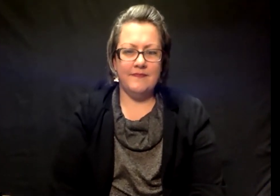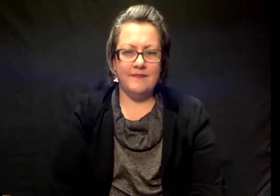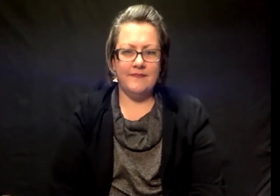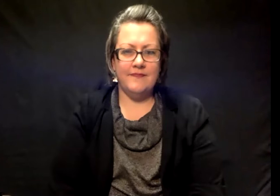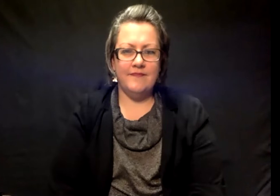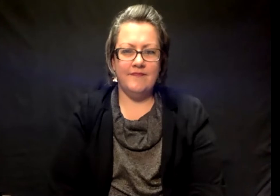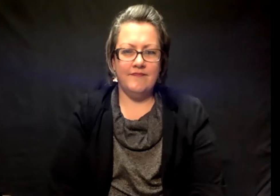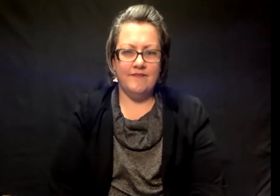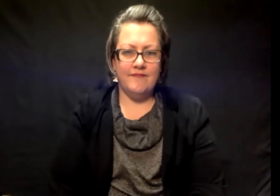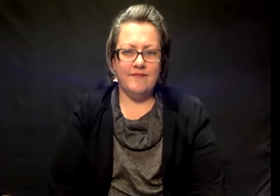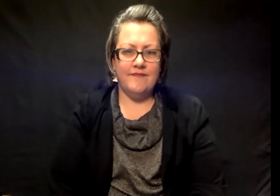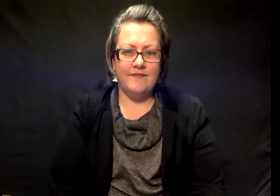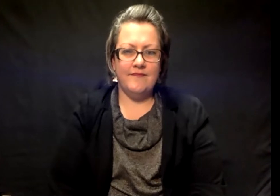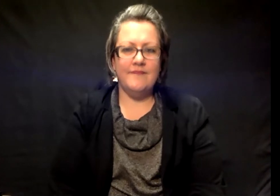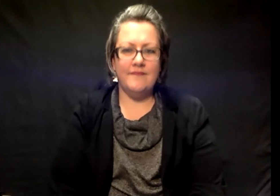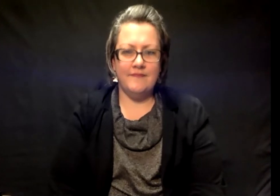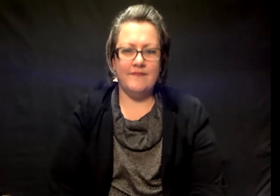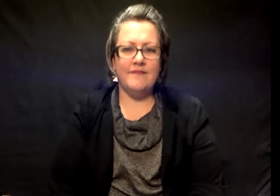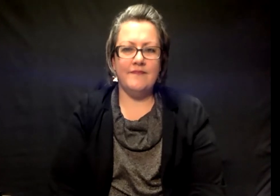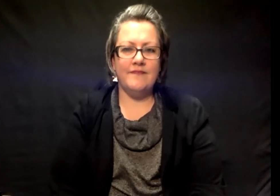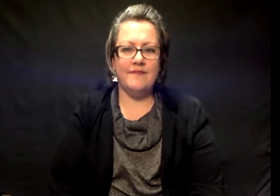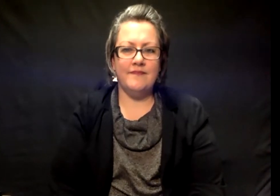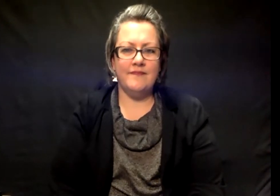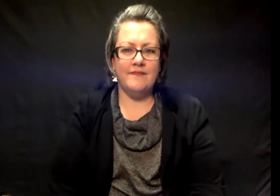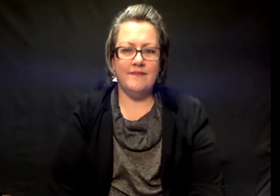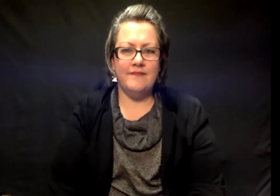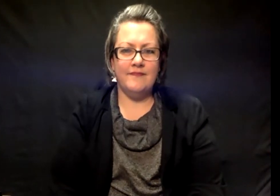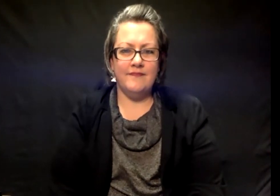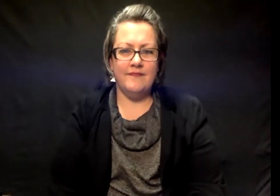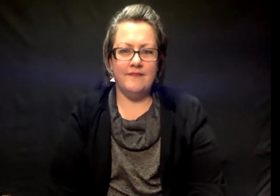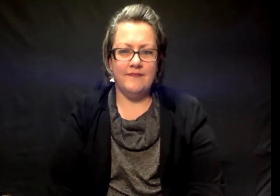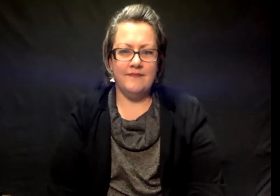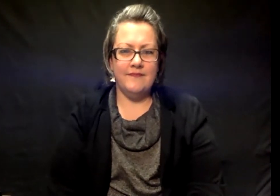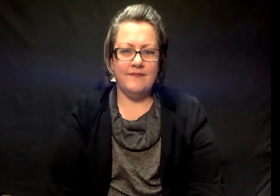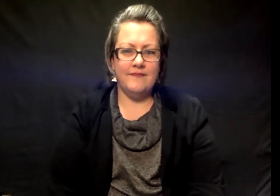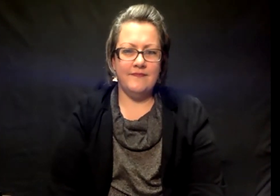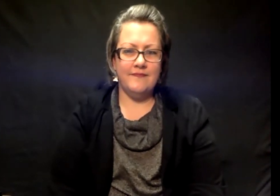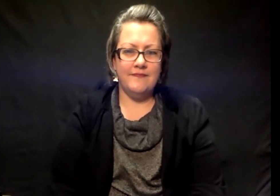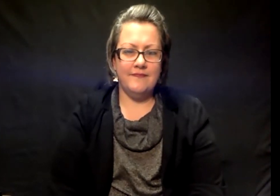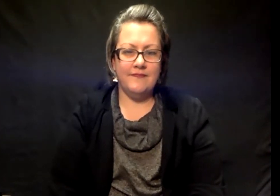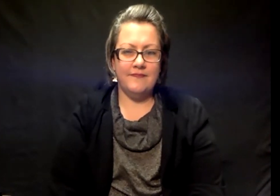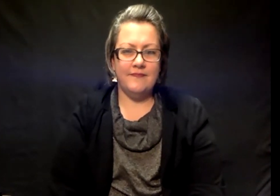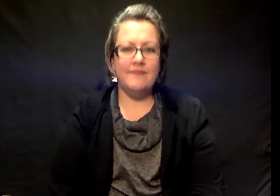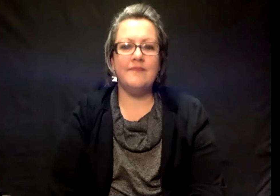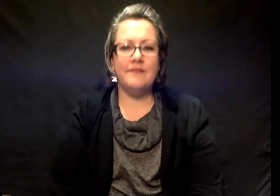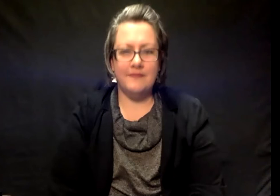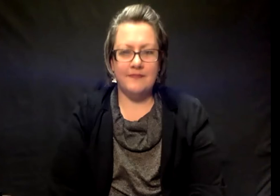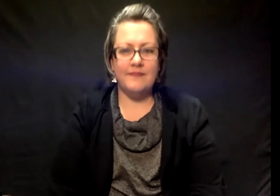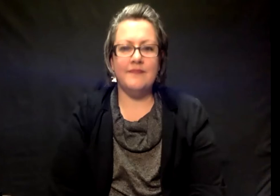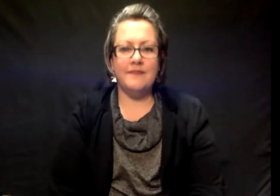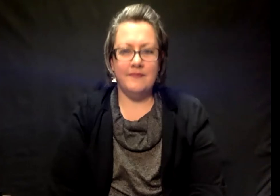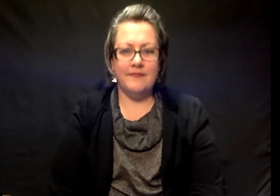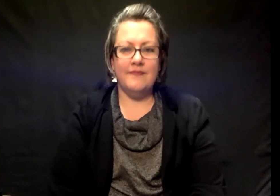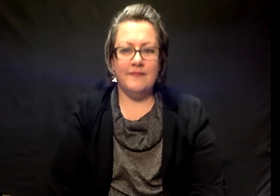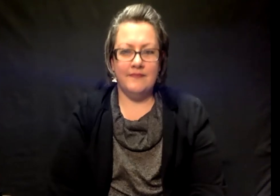you can download the app on the iPad or phone, or get a video phone from a specific